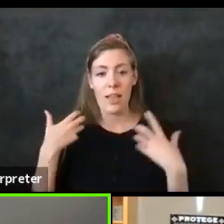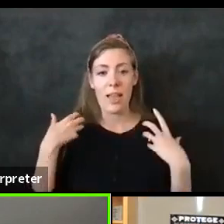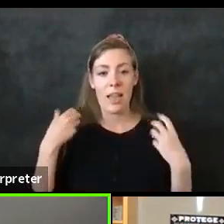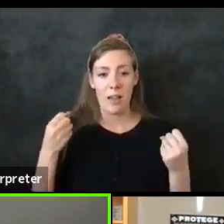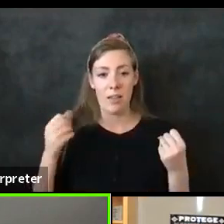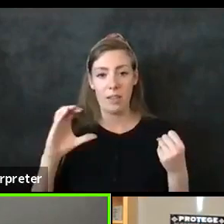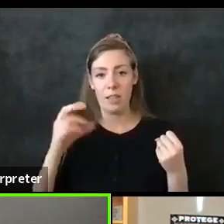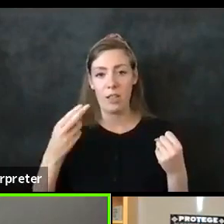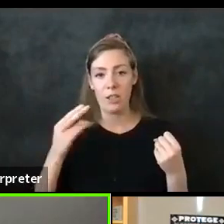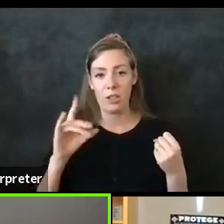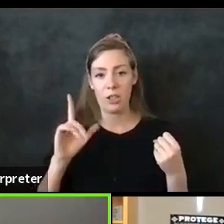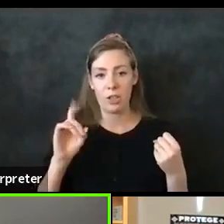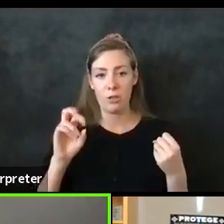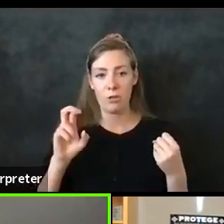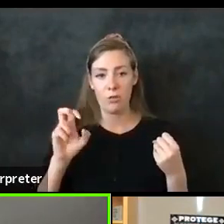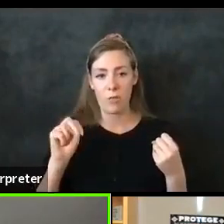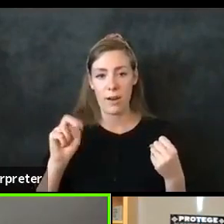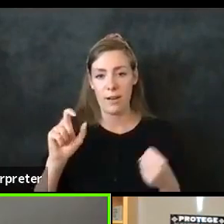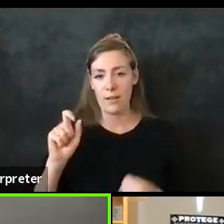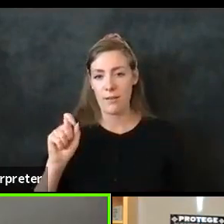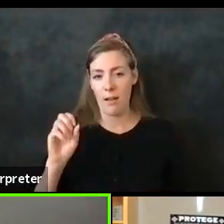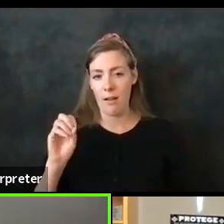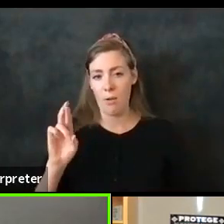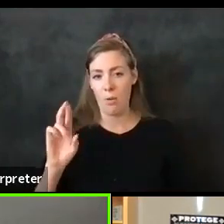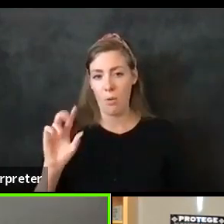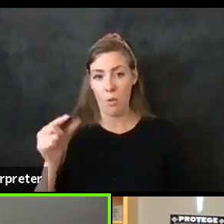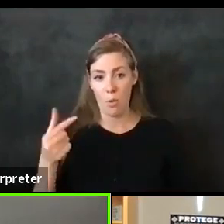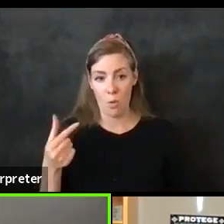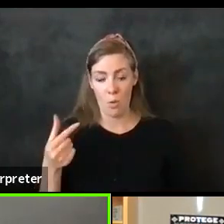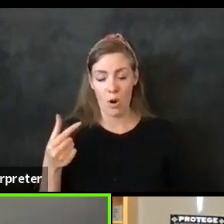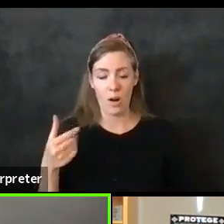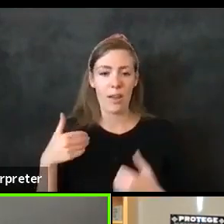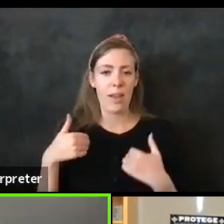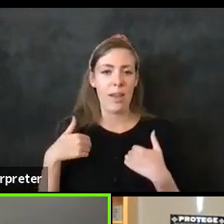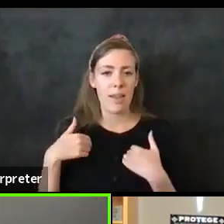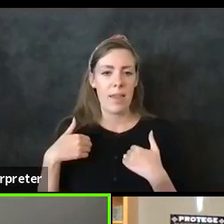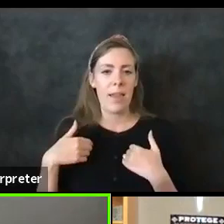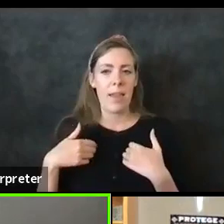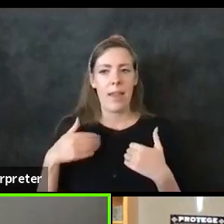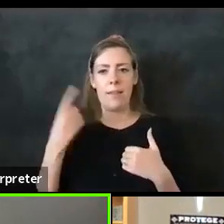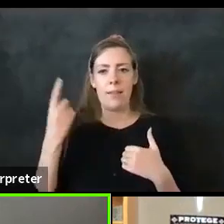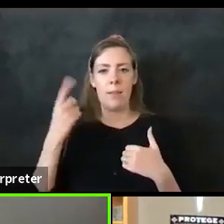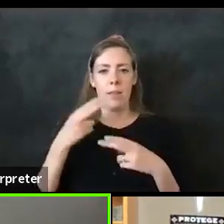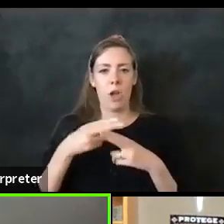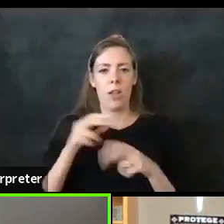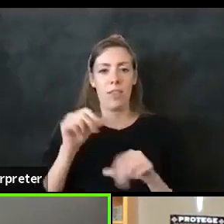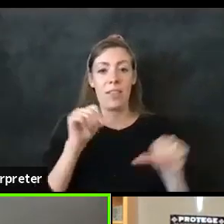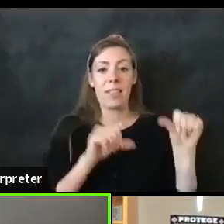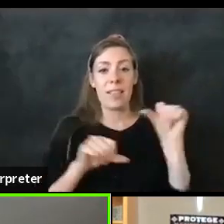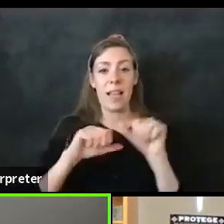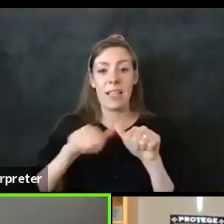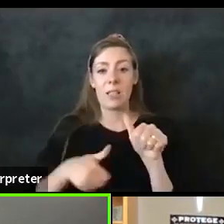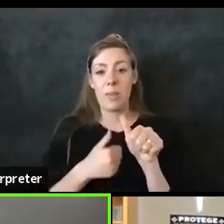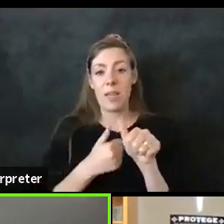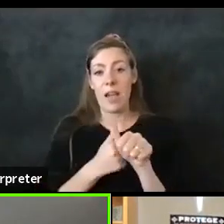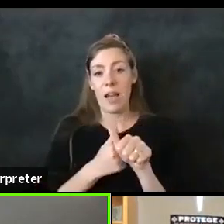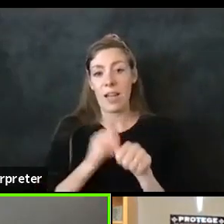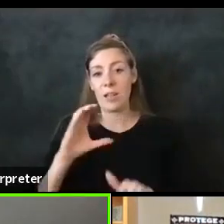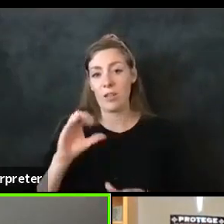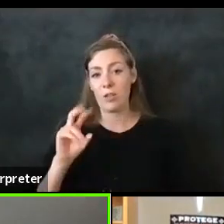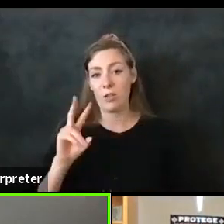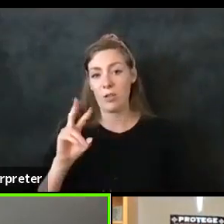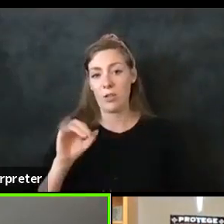healthychildren.org. And they also have something similar, which is the science behind the COVID-19 vaccine